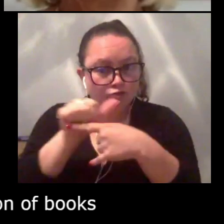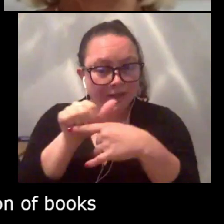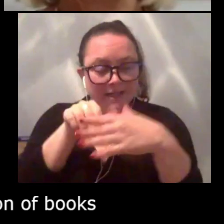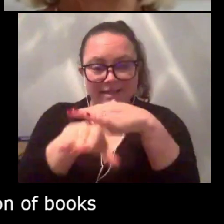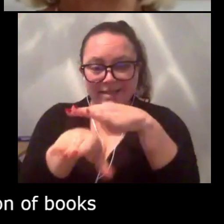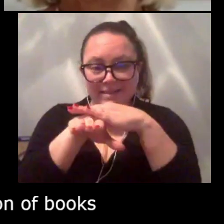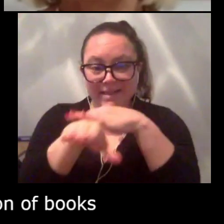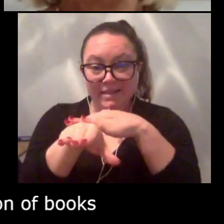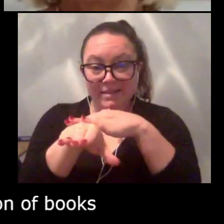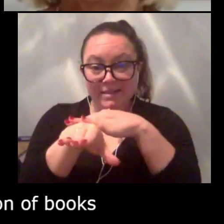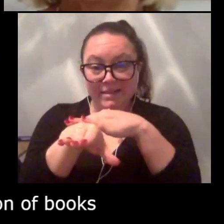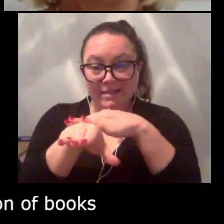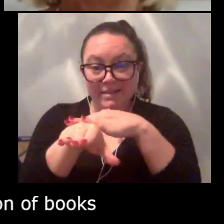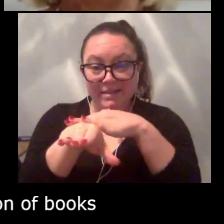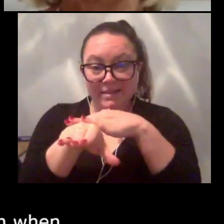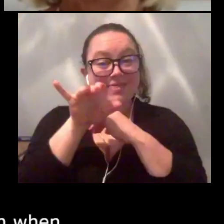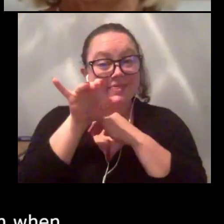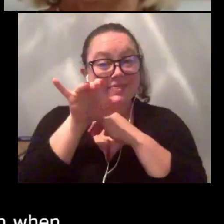this is actually